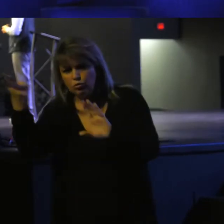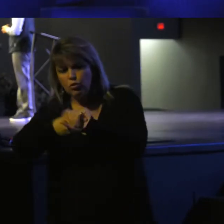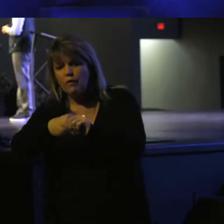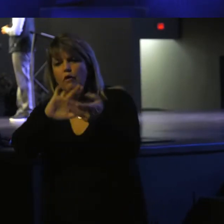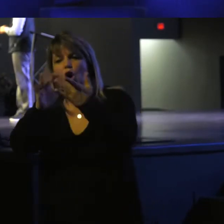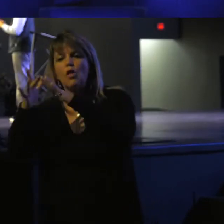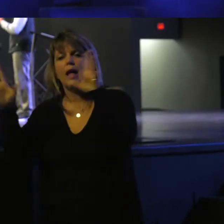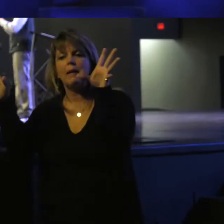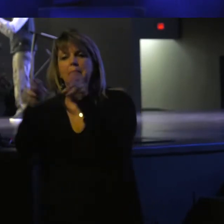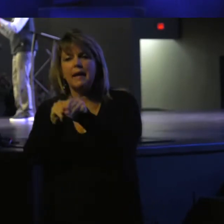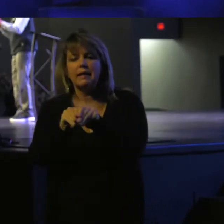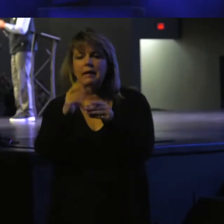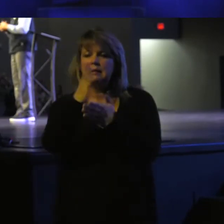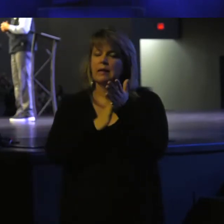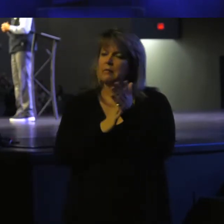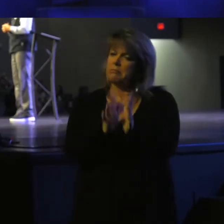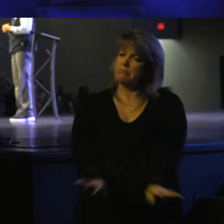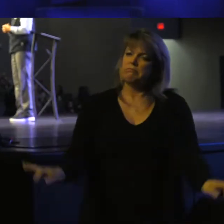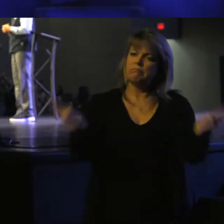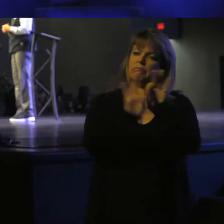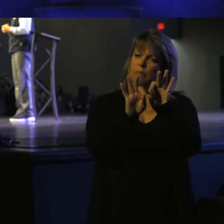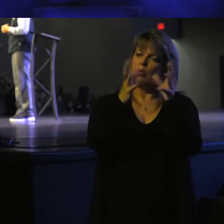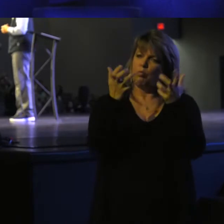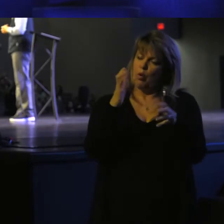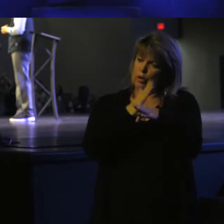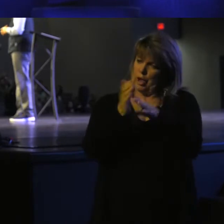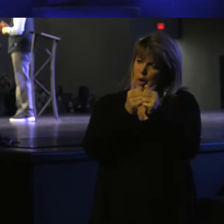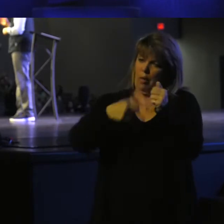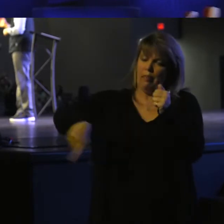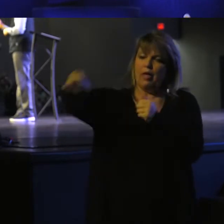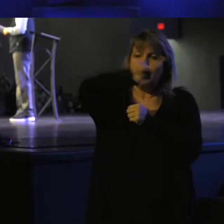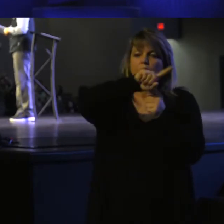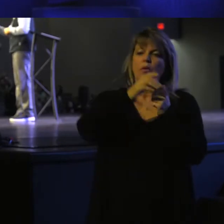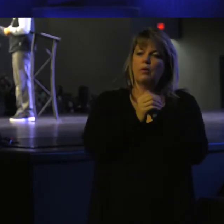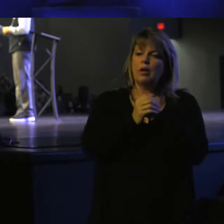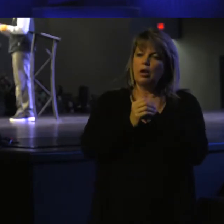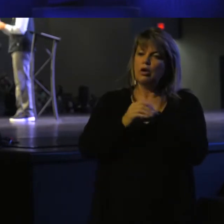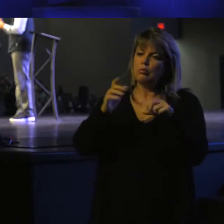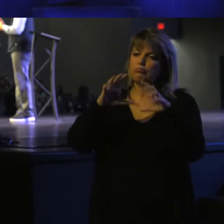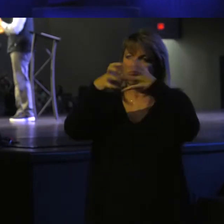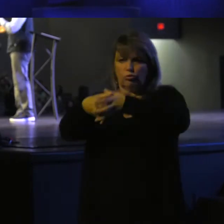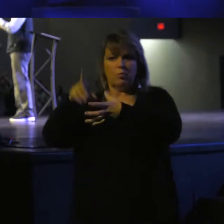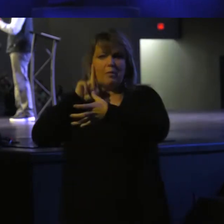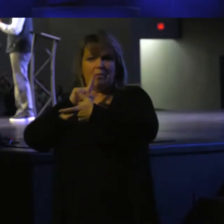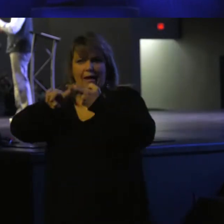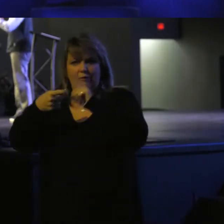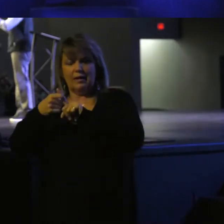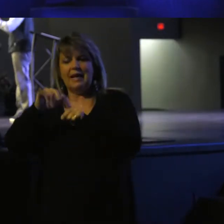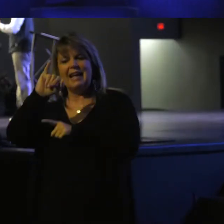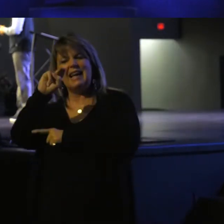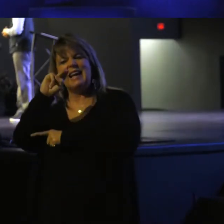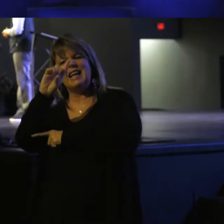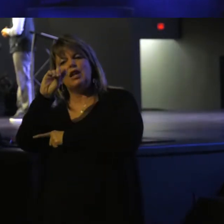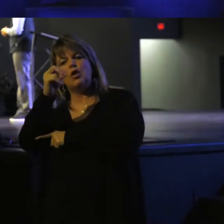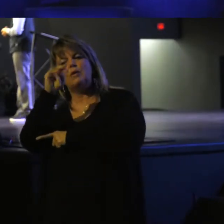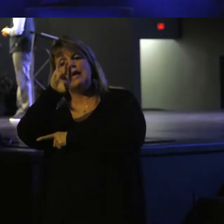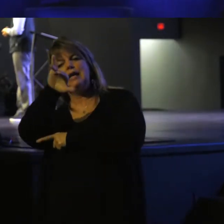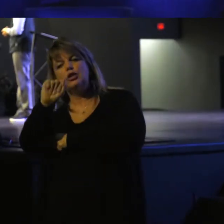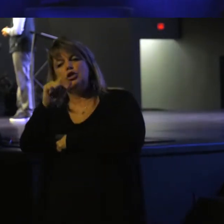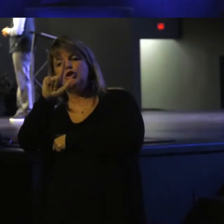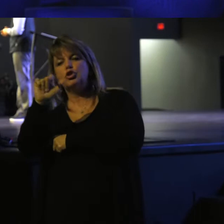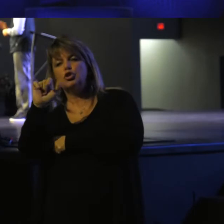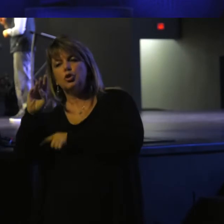online meeting. We have something very important we'd like to share with you, they said, and a group of their deaf friends in Indonesia got on a Zoom call with